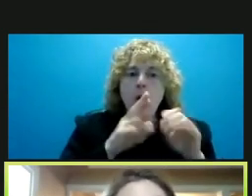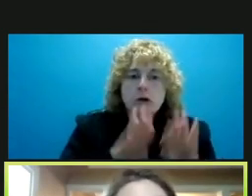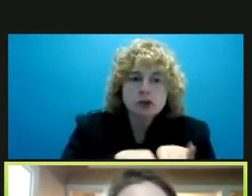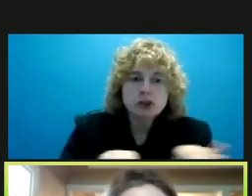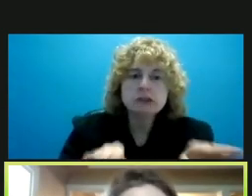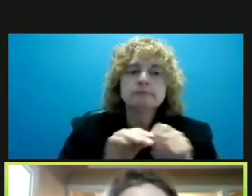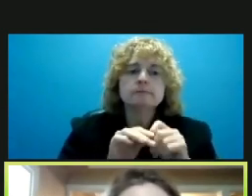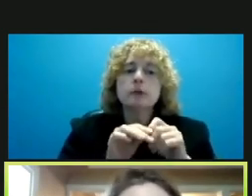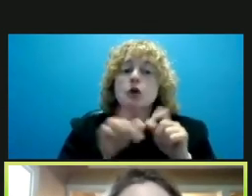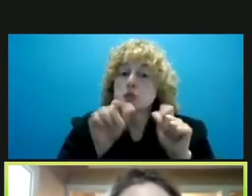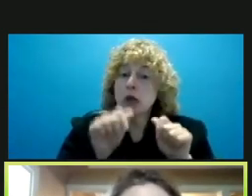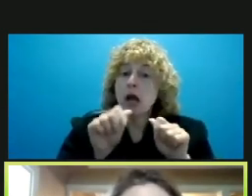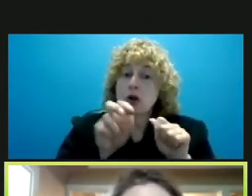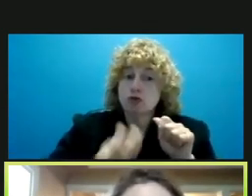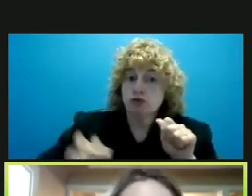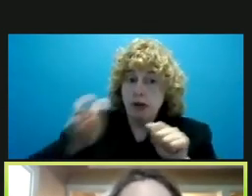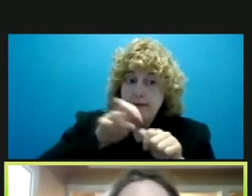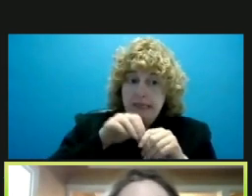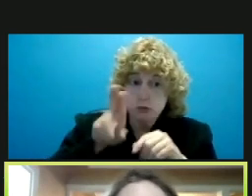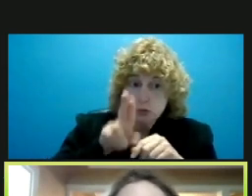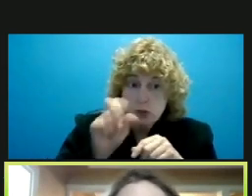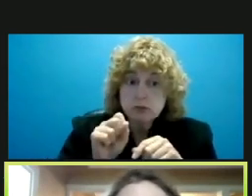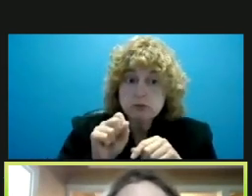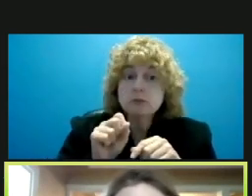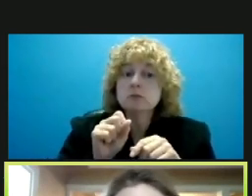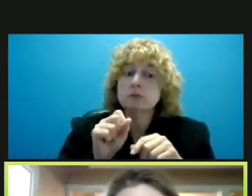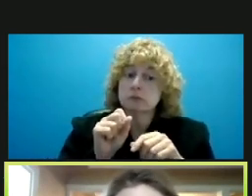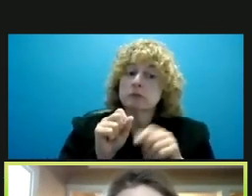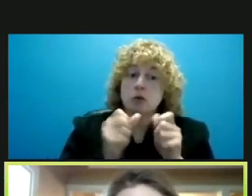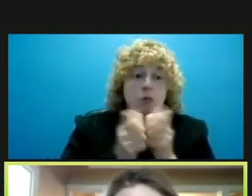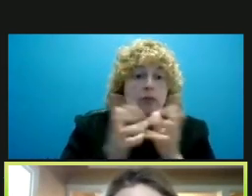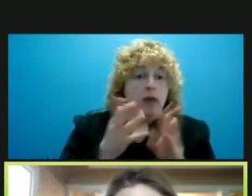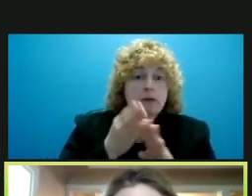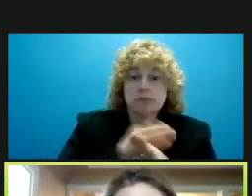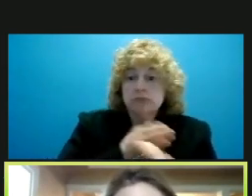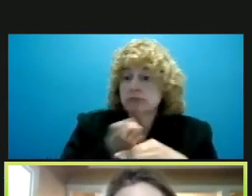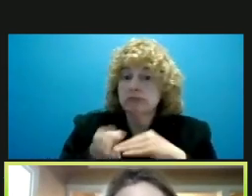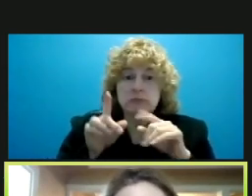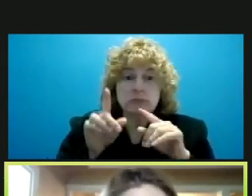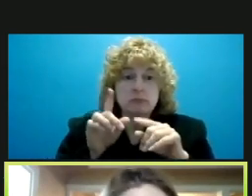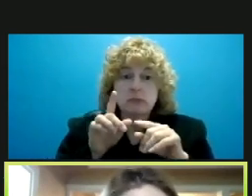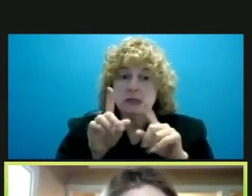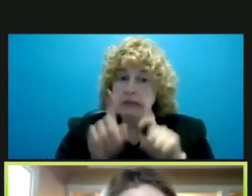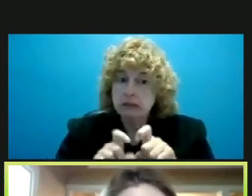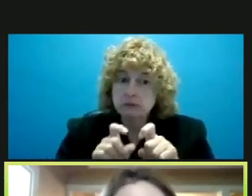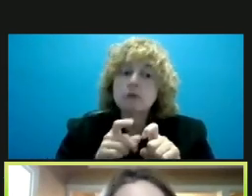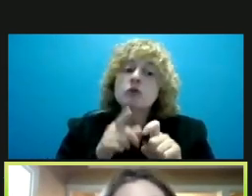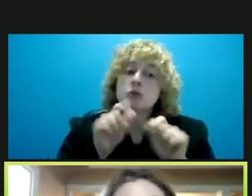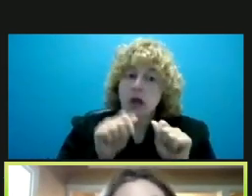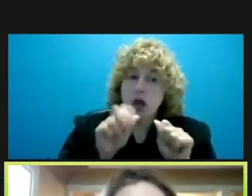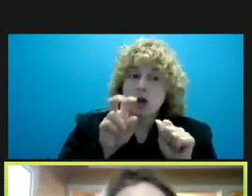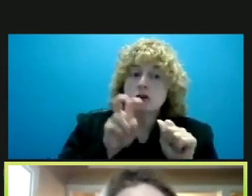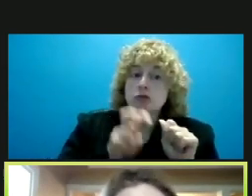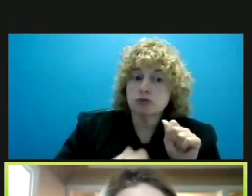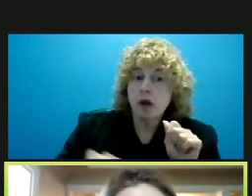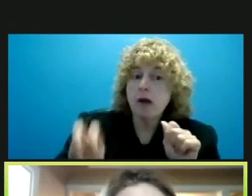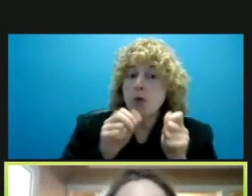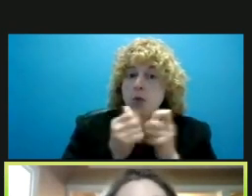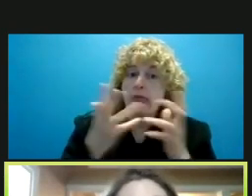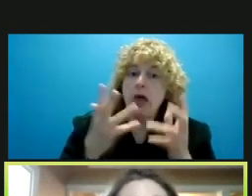travel domestically without quarantining. You do not have to quarantine if you are exposed to someone who had COVID. So say you were at the workplace,